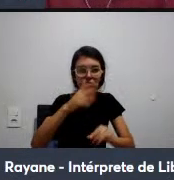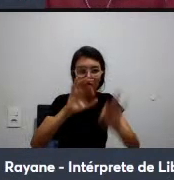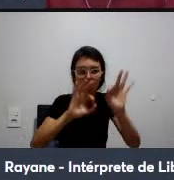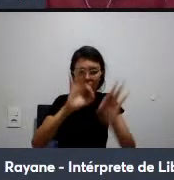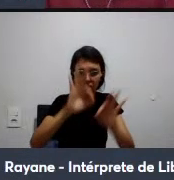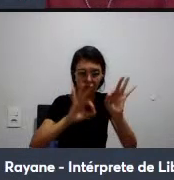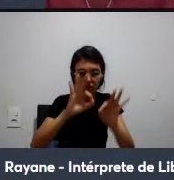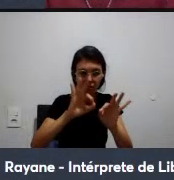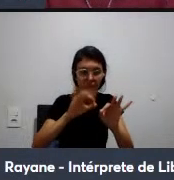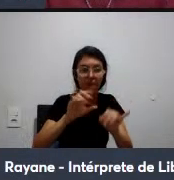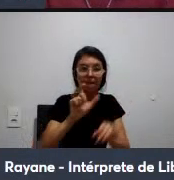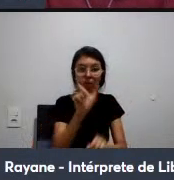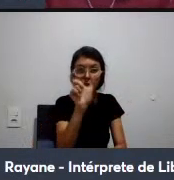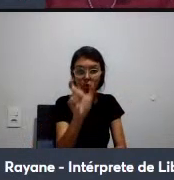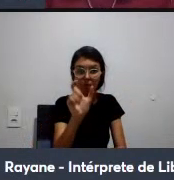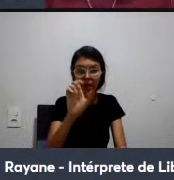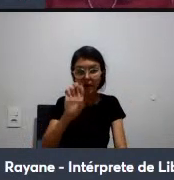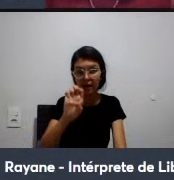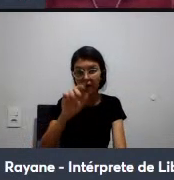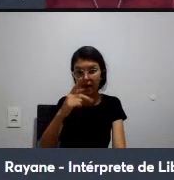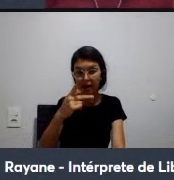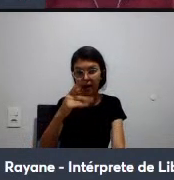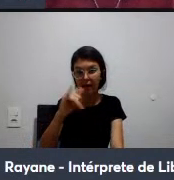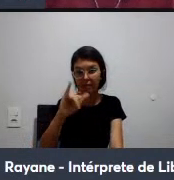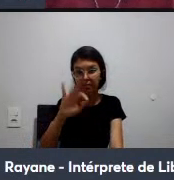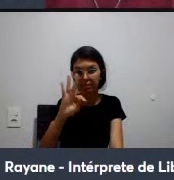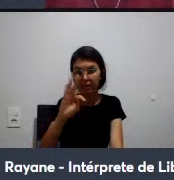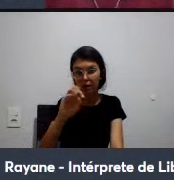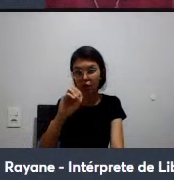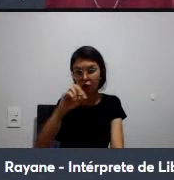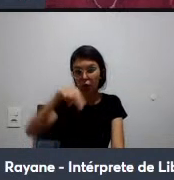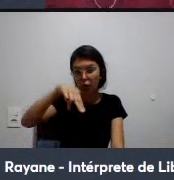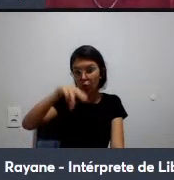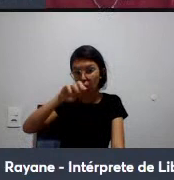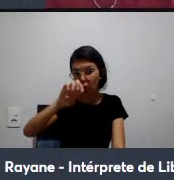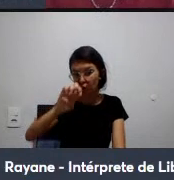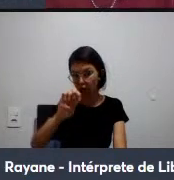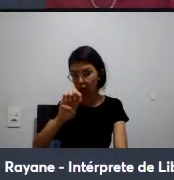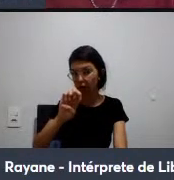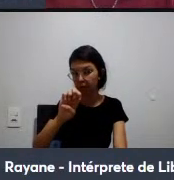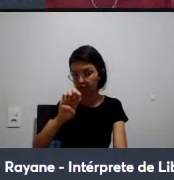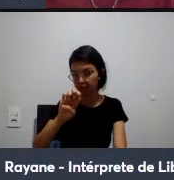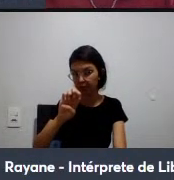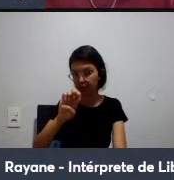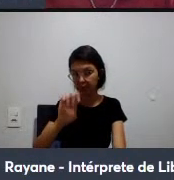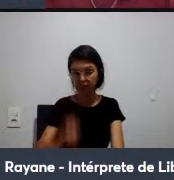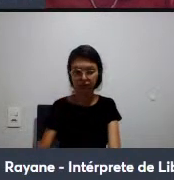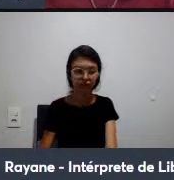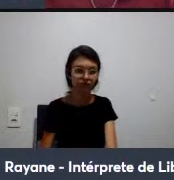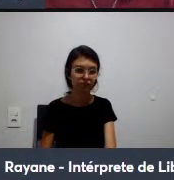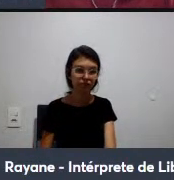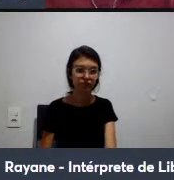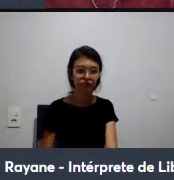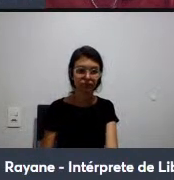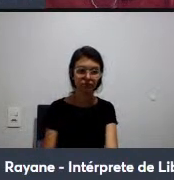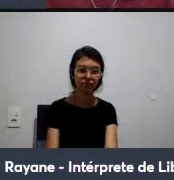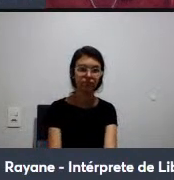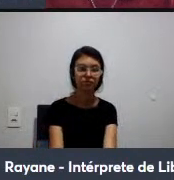epítome. So this is one of my pieces of writing, a chapter of a book,